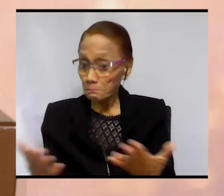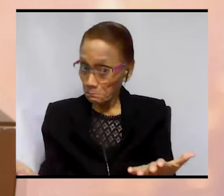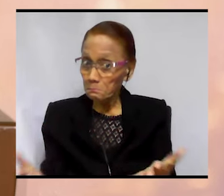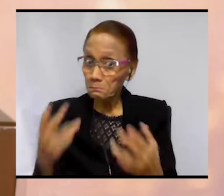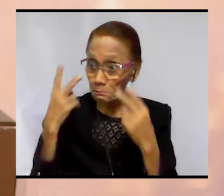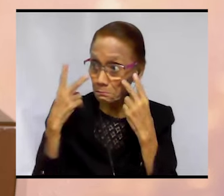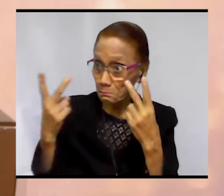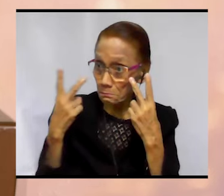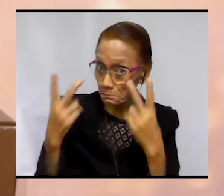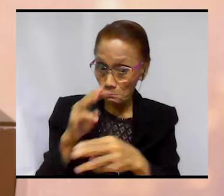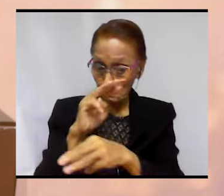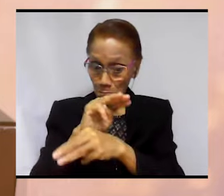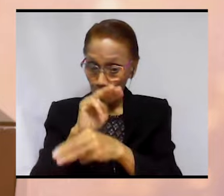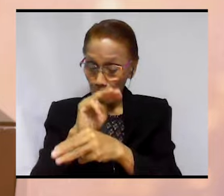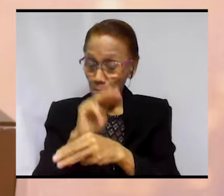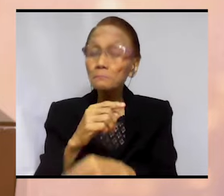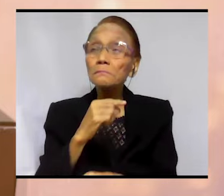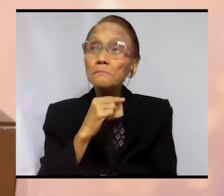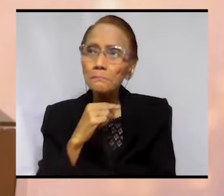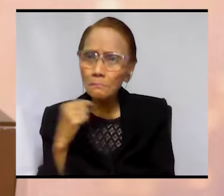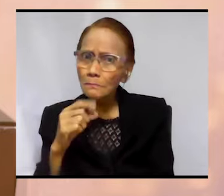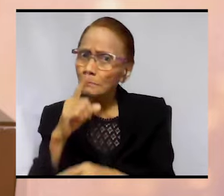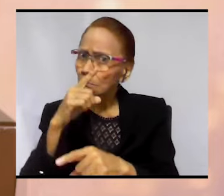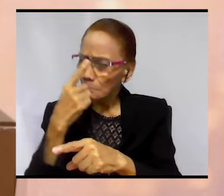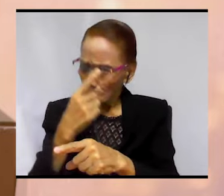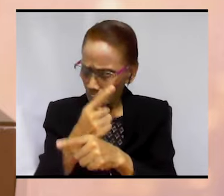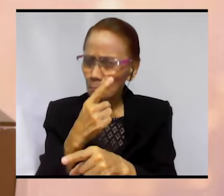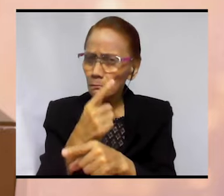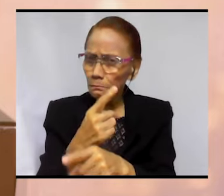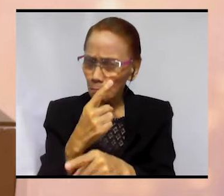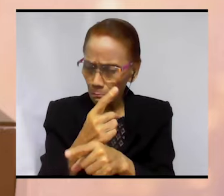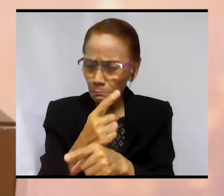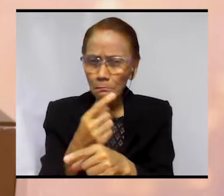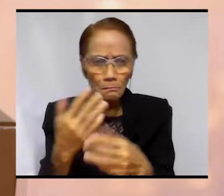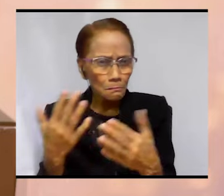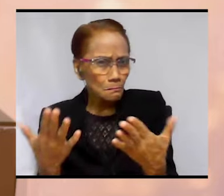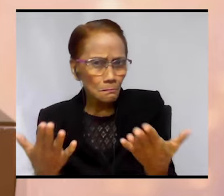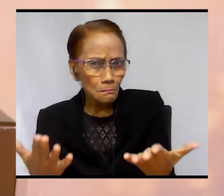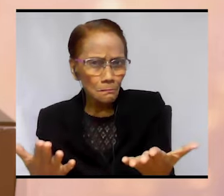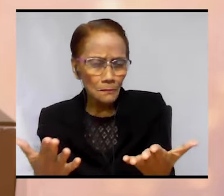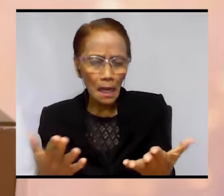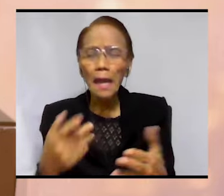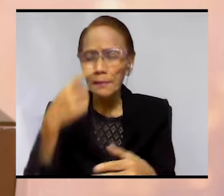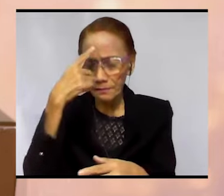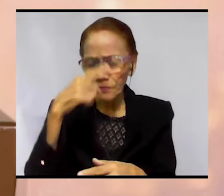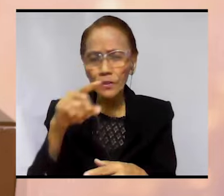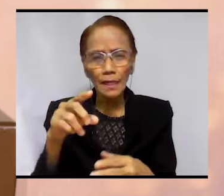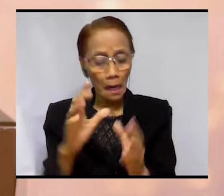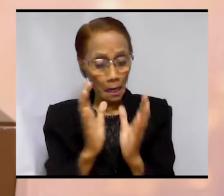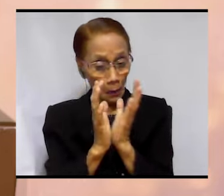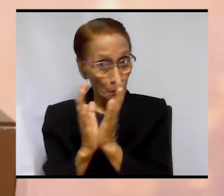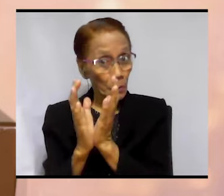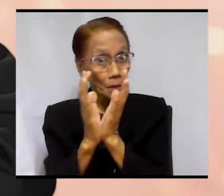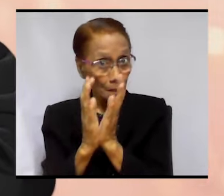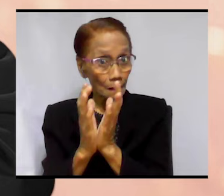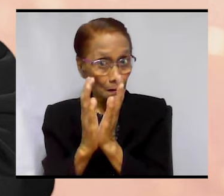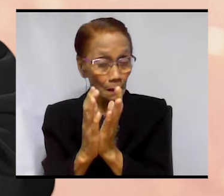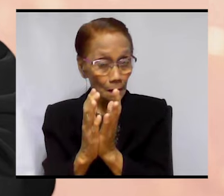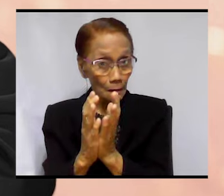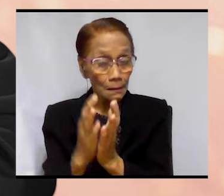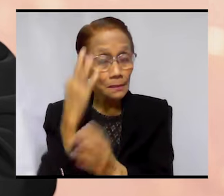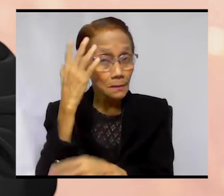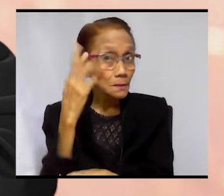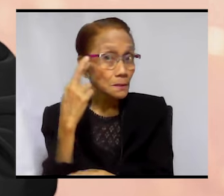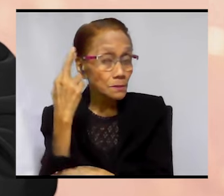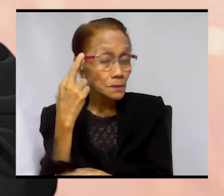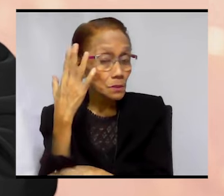Here we can see that the ministerial priesthood indeed exists within and for the community. That